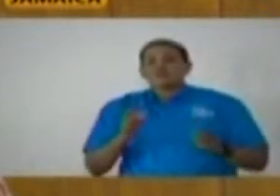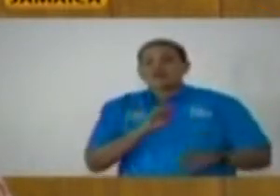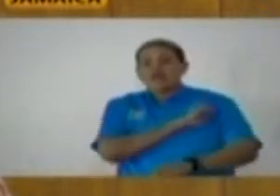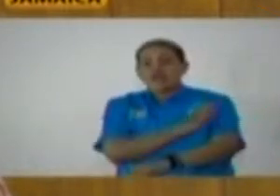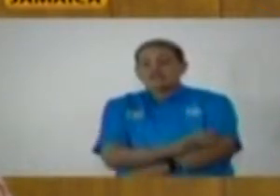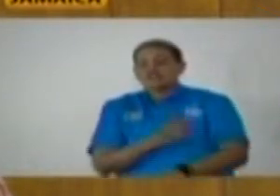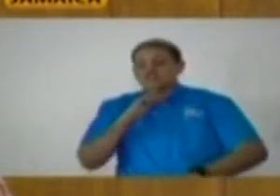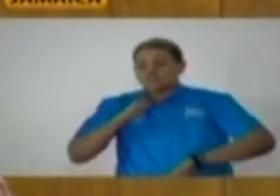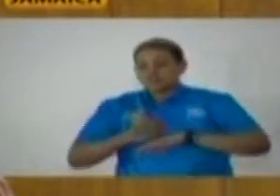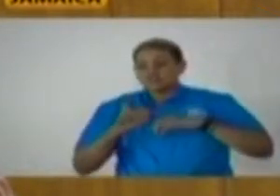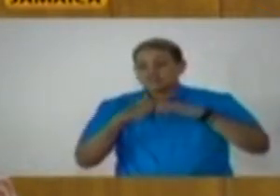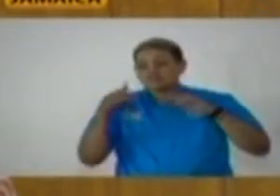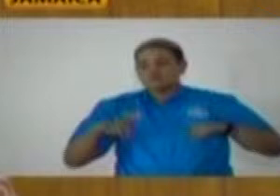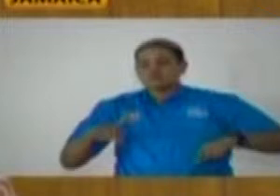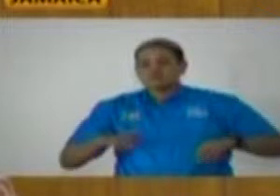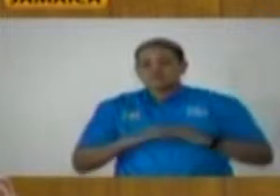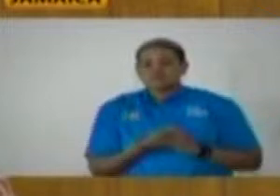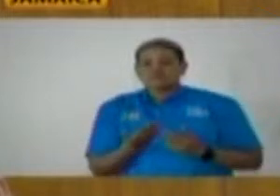national.